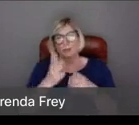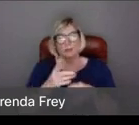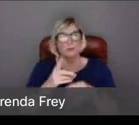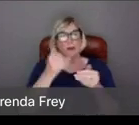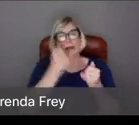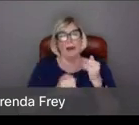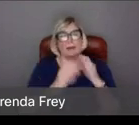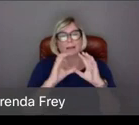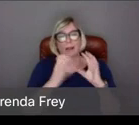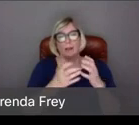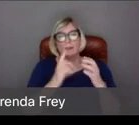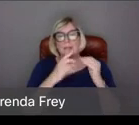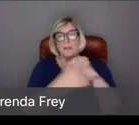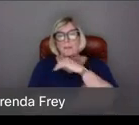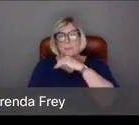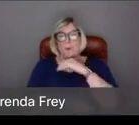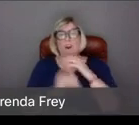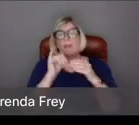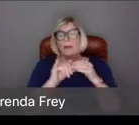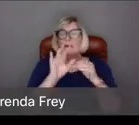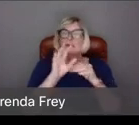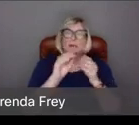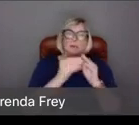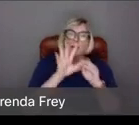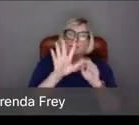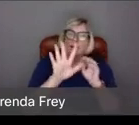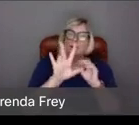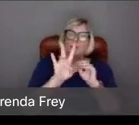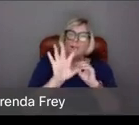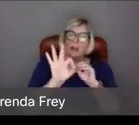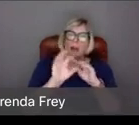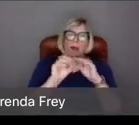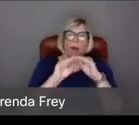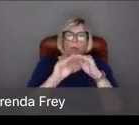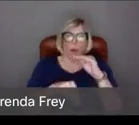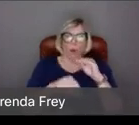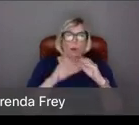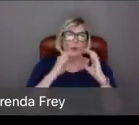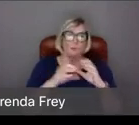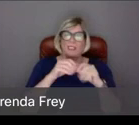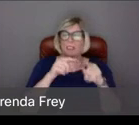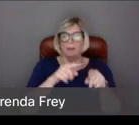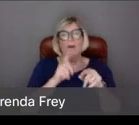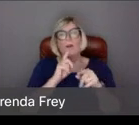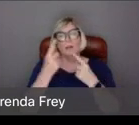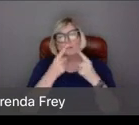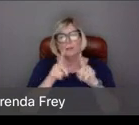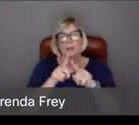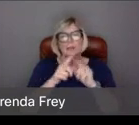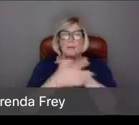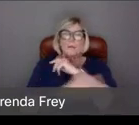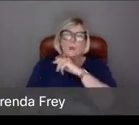so that's 579 and lower. And consumers within this range are considered a poor credit risk, and they may